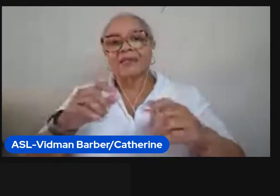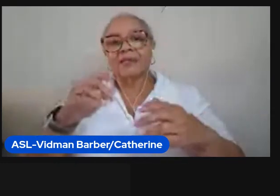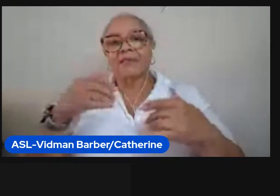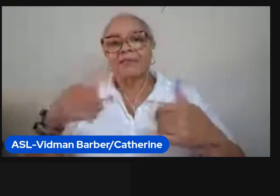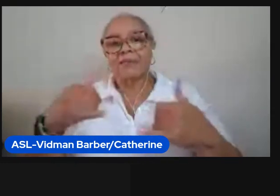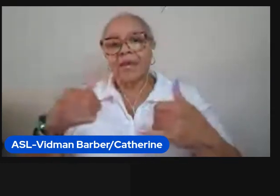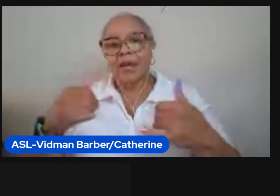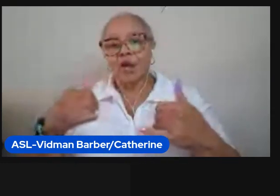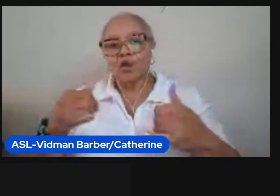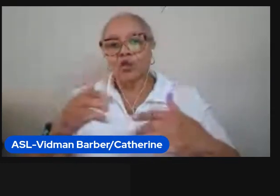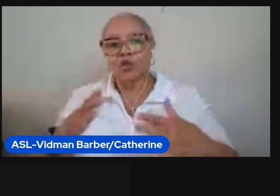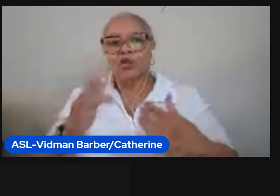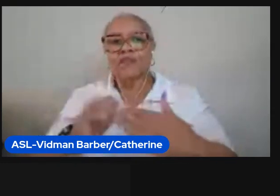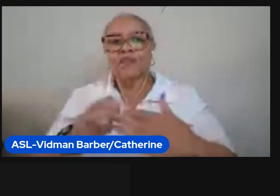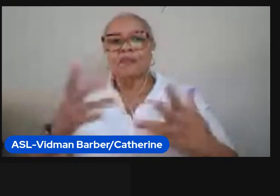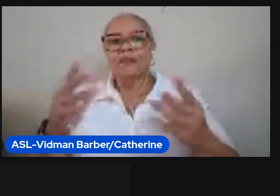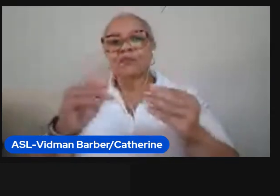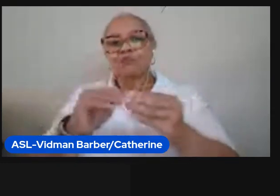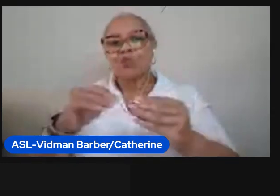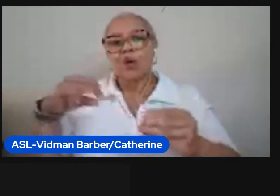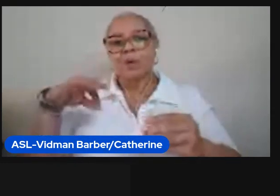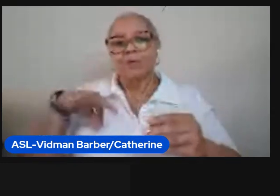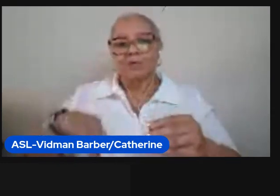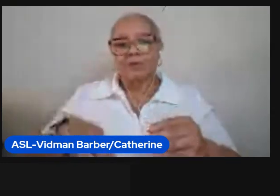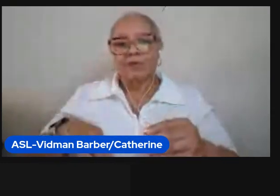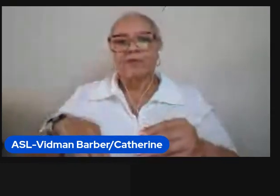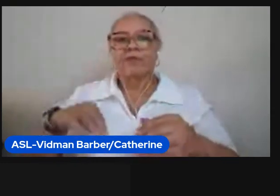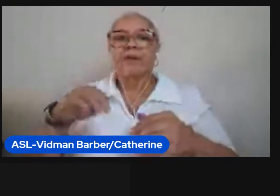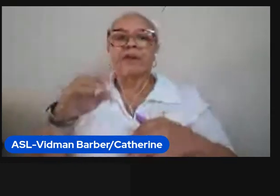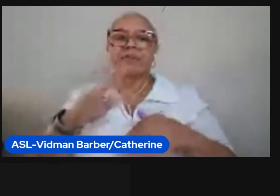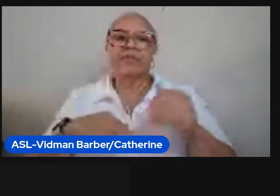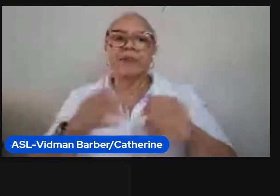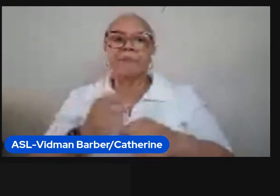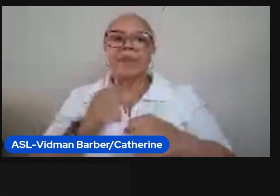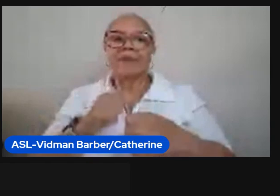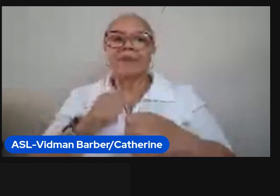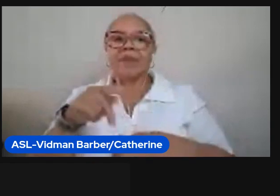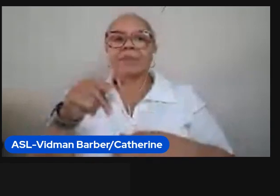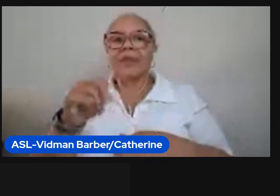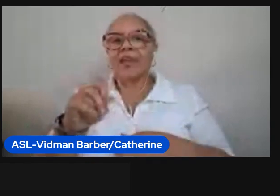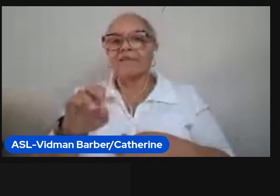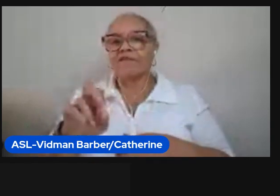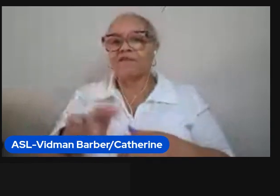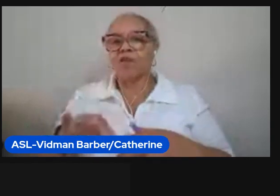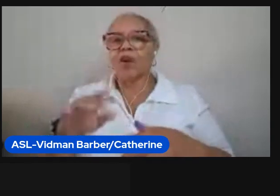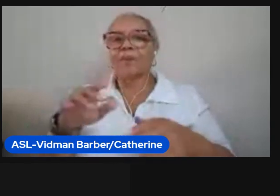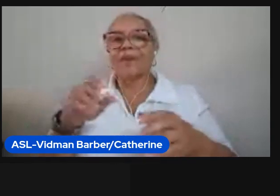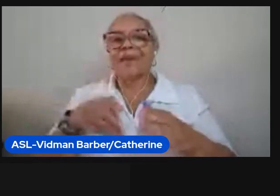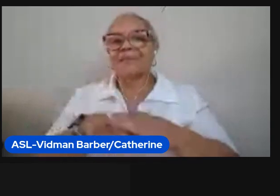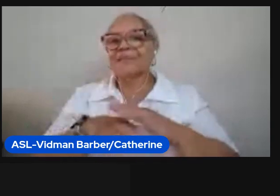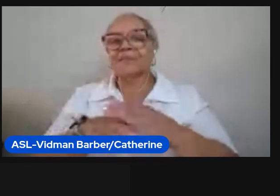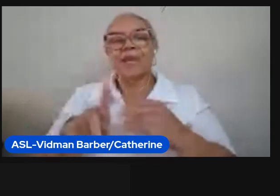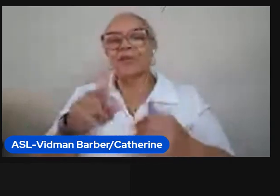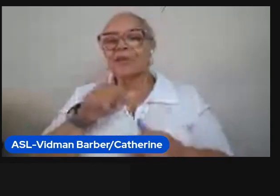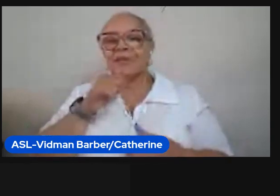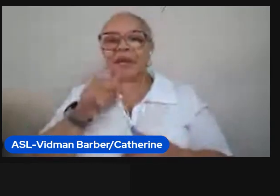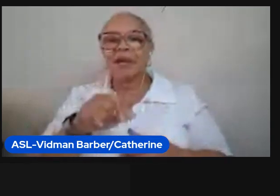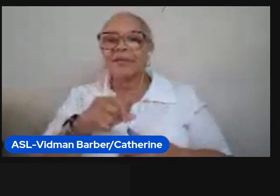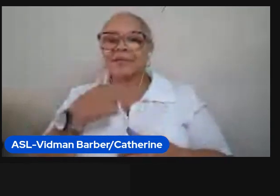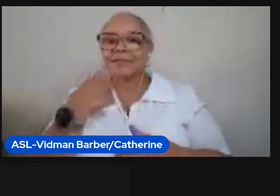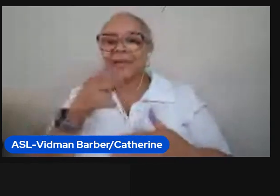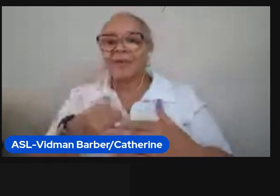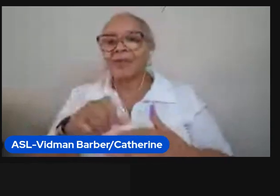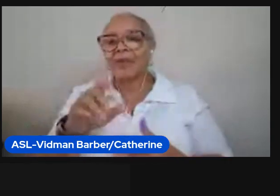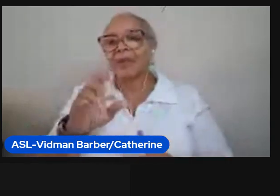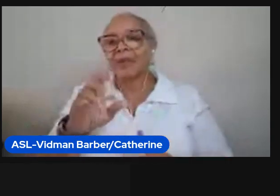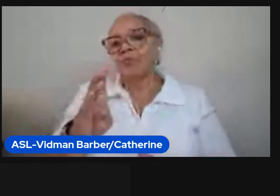more profitable endeavor than making this platform accessible to, I wouldn't call the Brigham Hospital